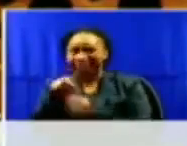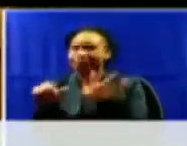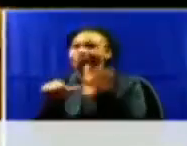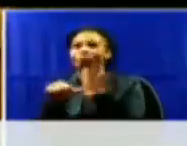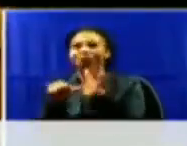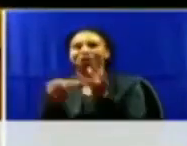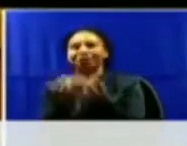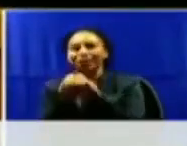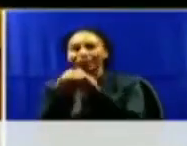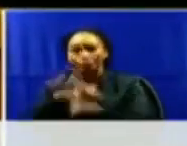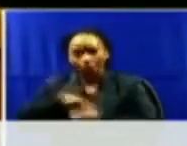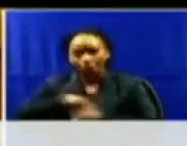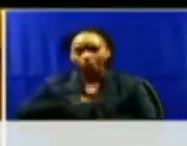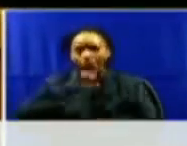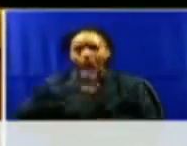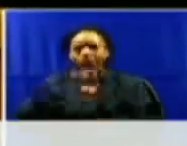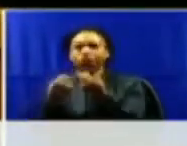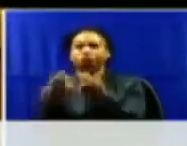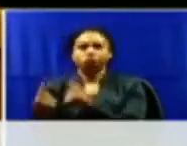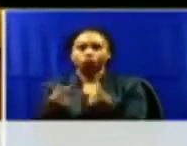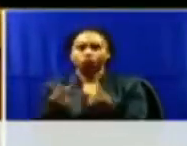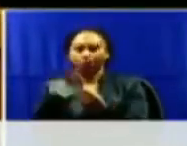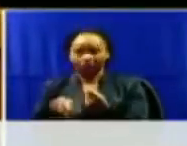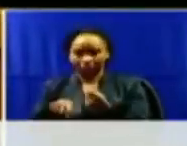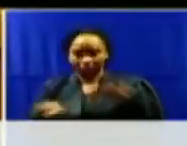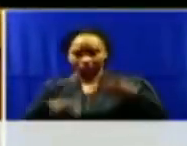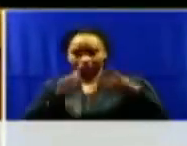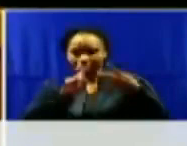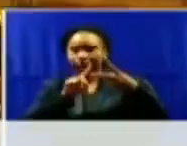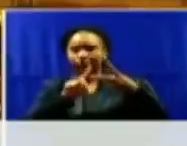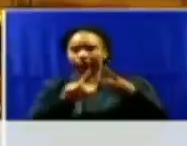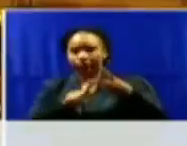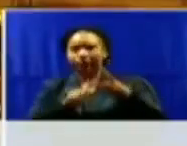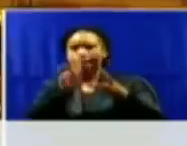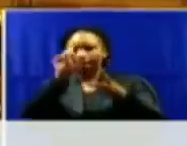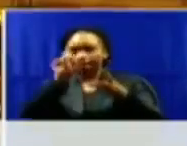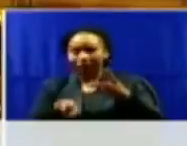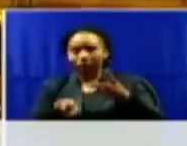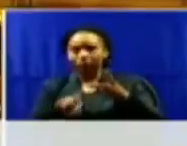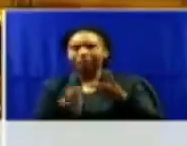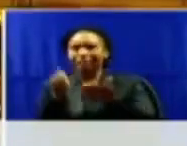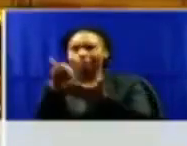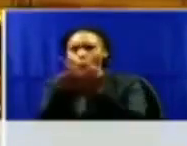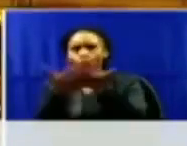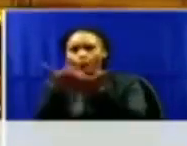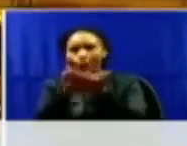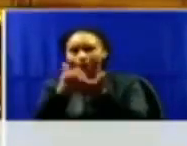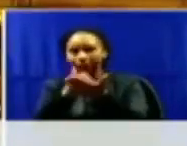nation. And second, we must accelerate our economic recovery.